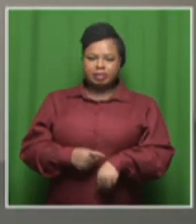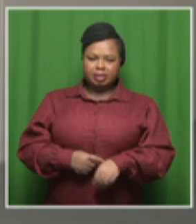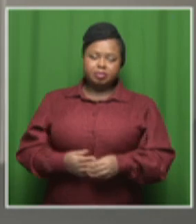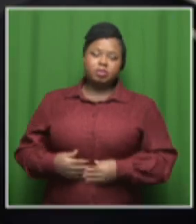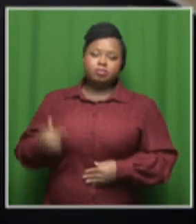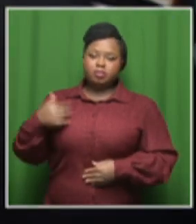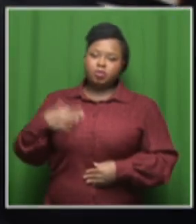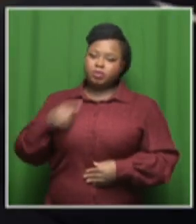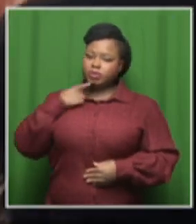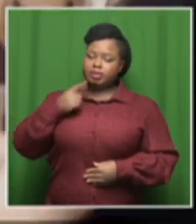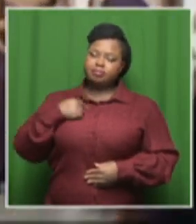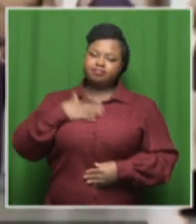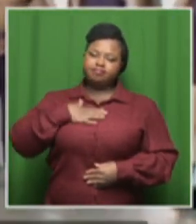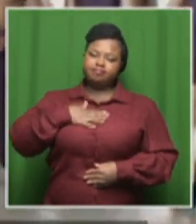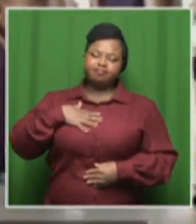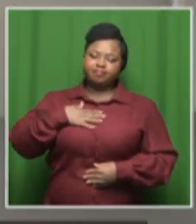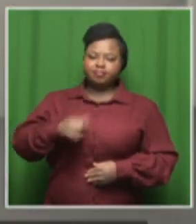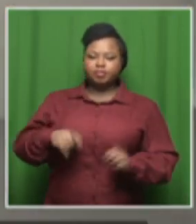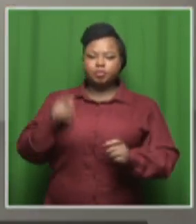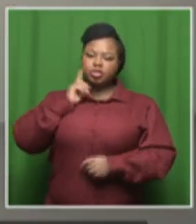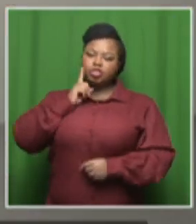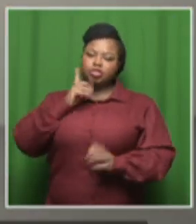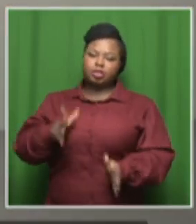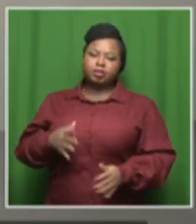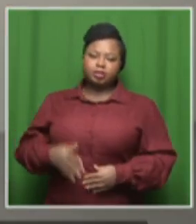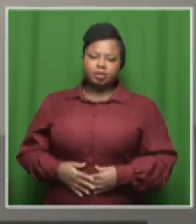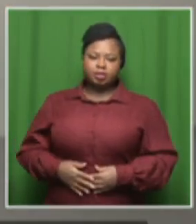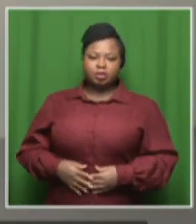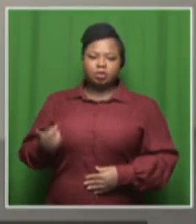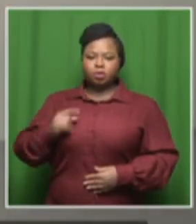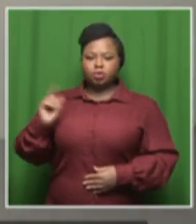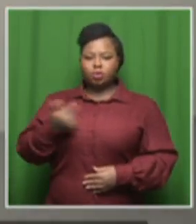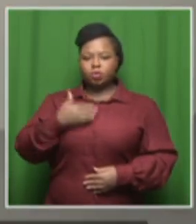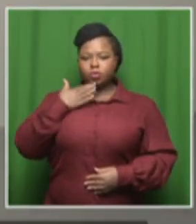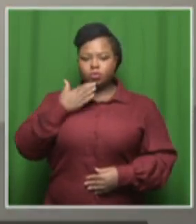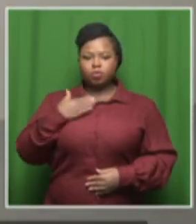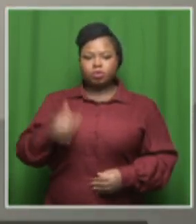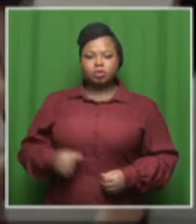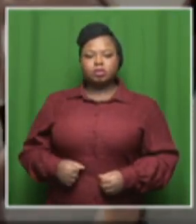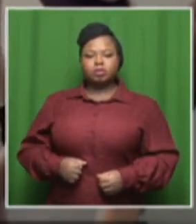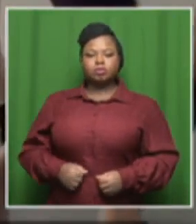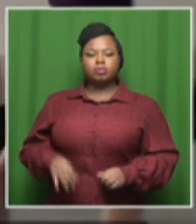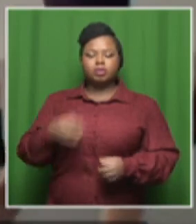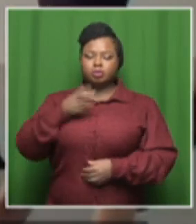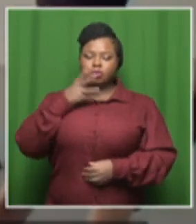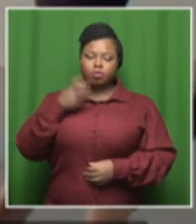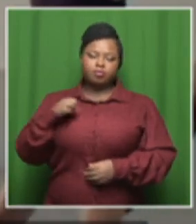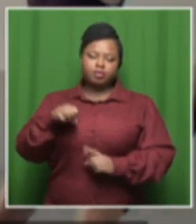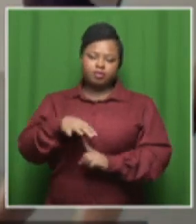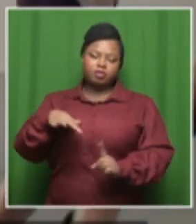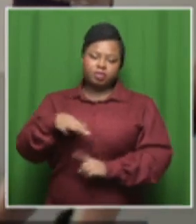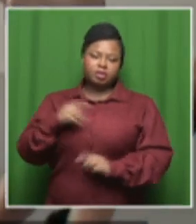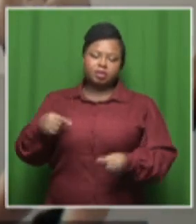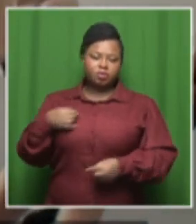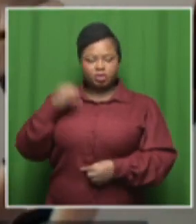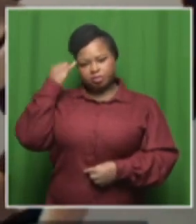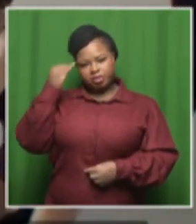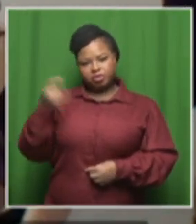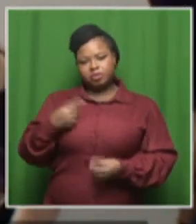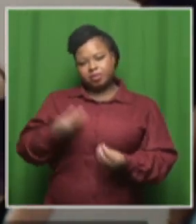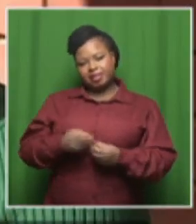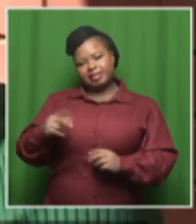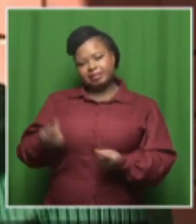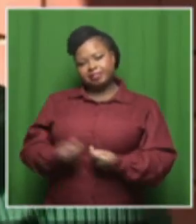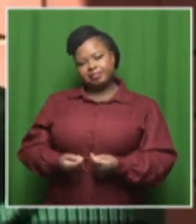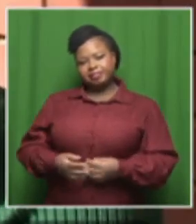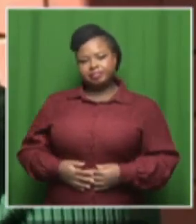So I just want to say I'm very grateful to my teachers and everyone that support me here. It's such a warm environment, and I couldn't imagine going with any other